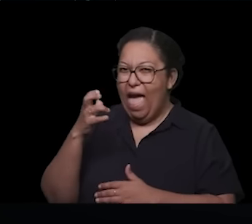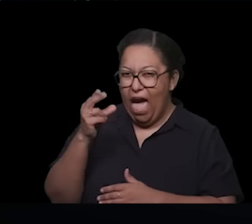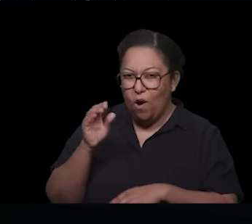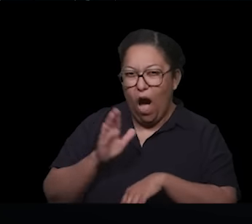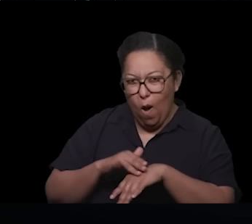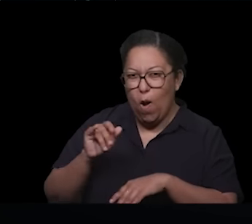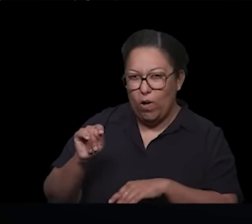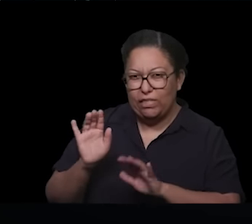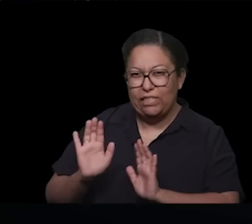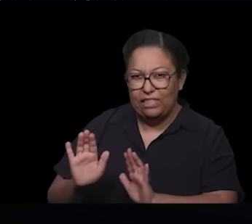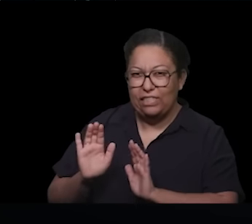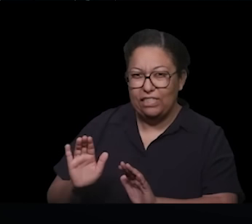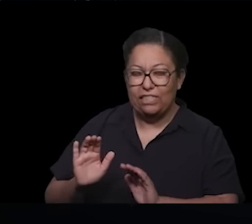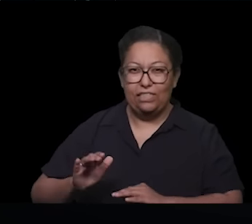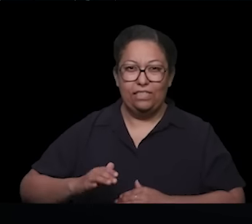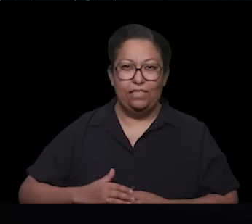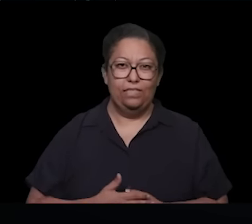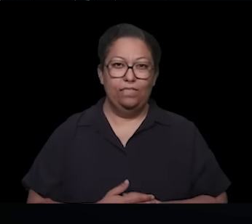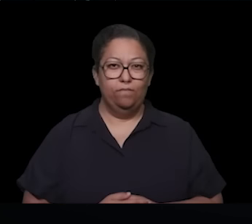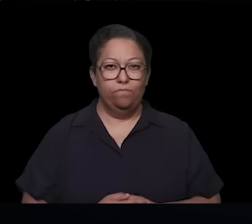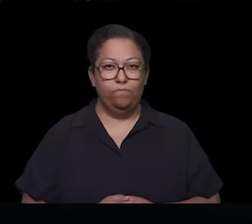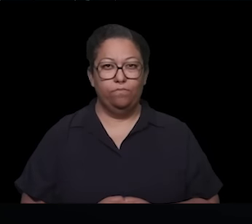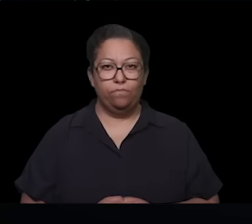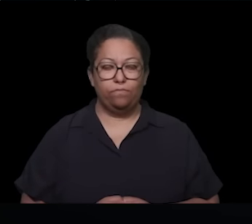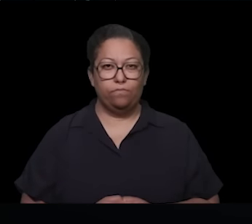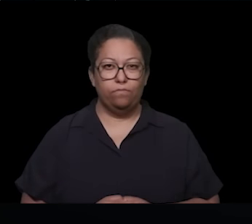Relax. Echo's on it.